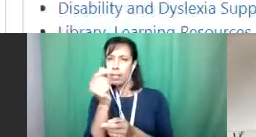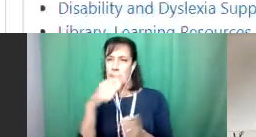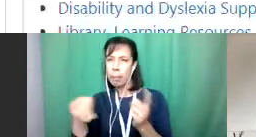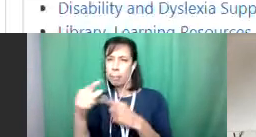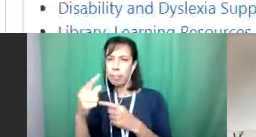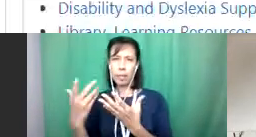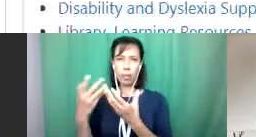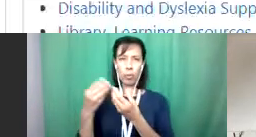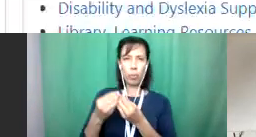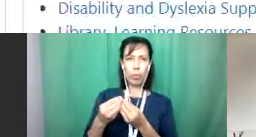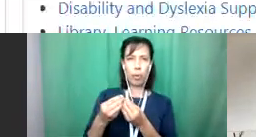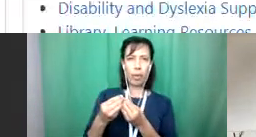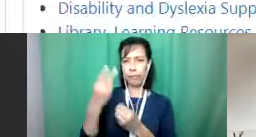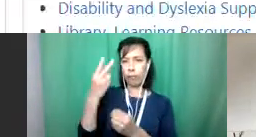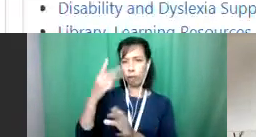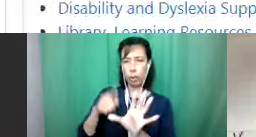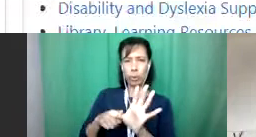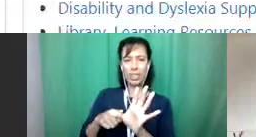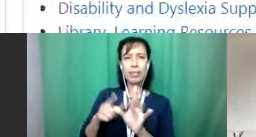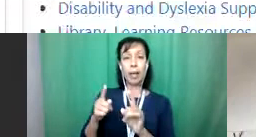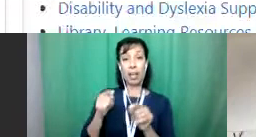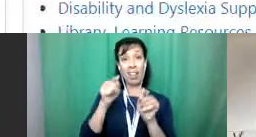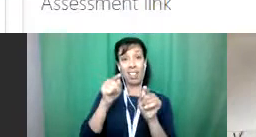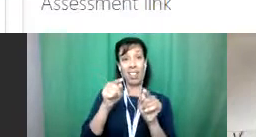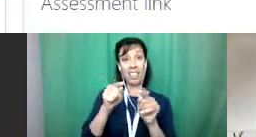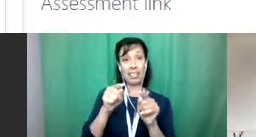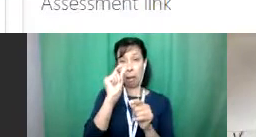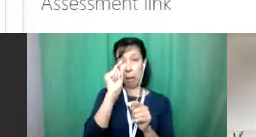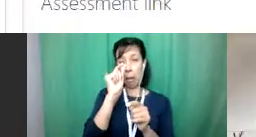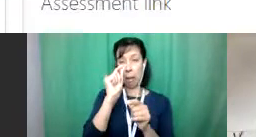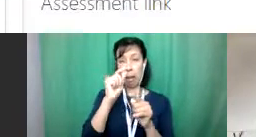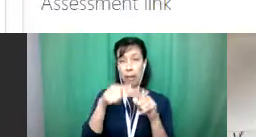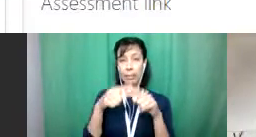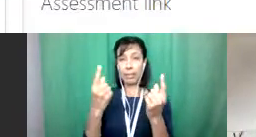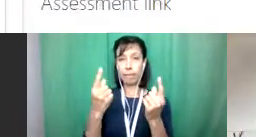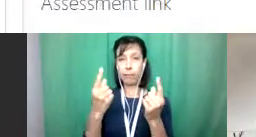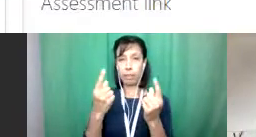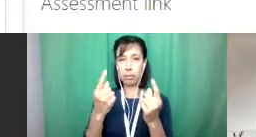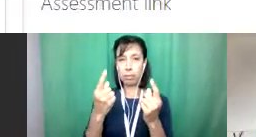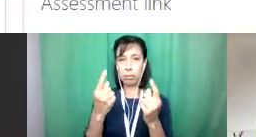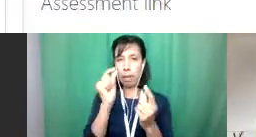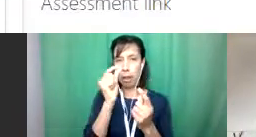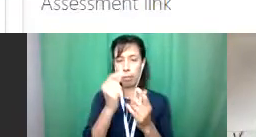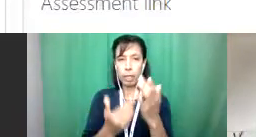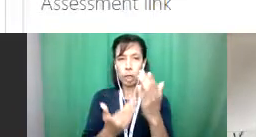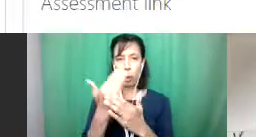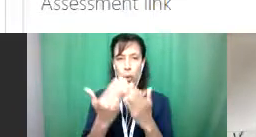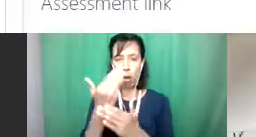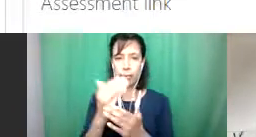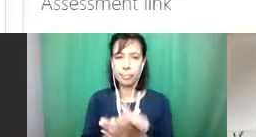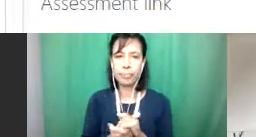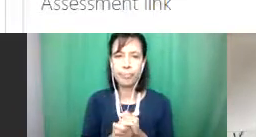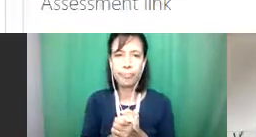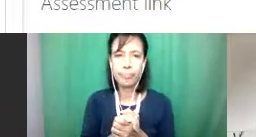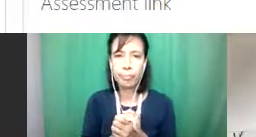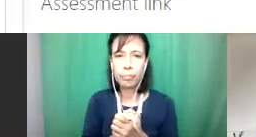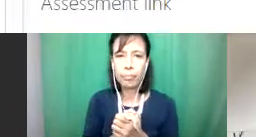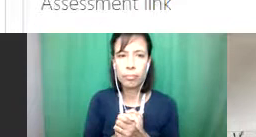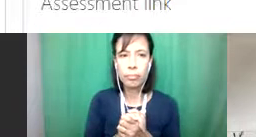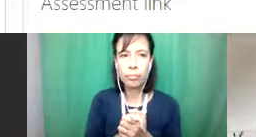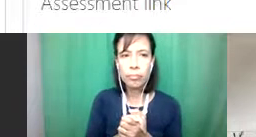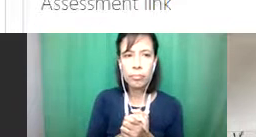slightly different from the old Moodle. You've got this box up here, which basically takes away your content section. So I